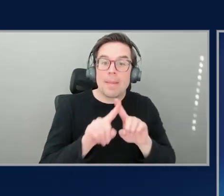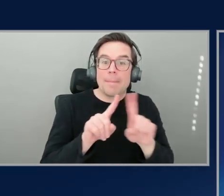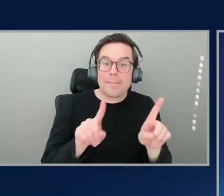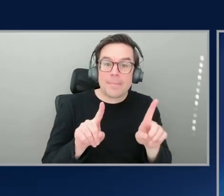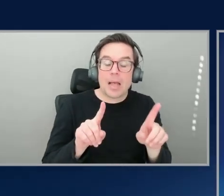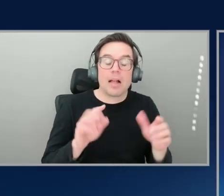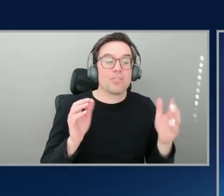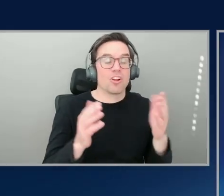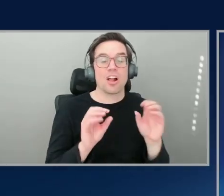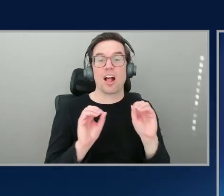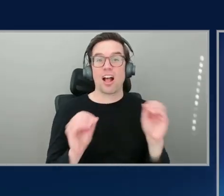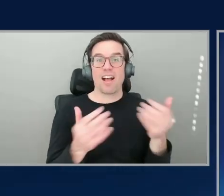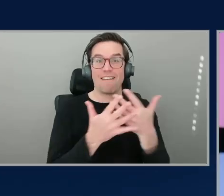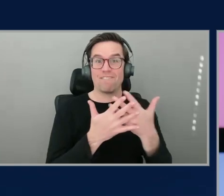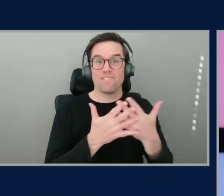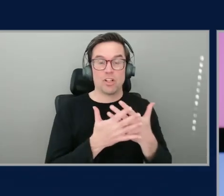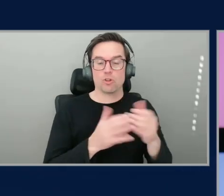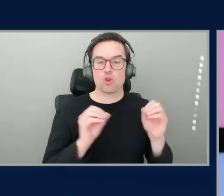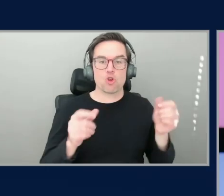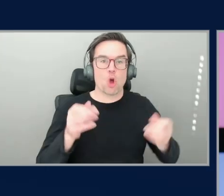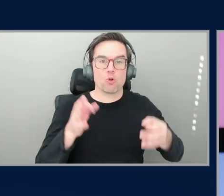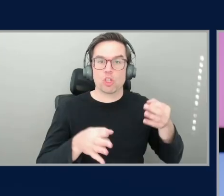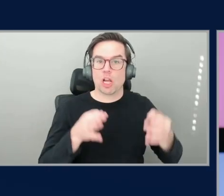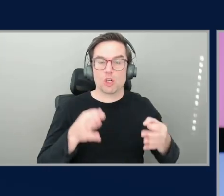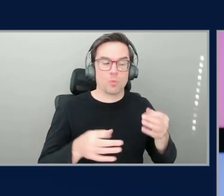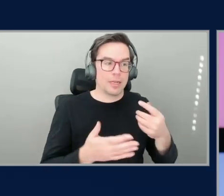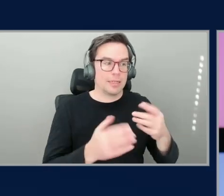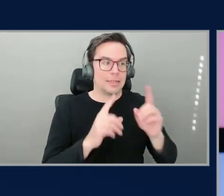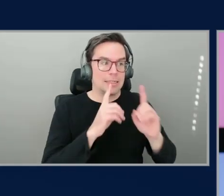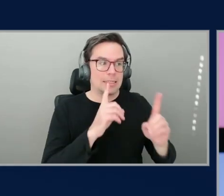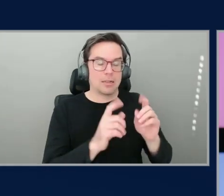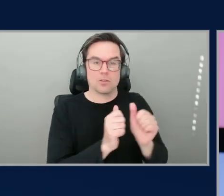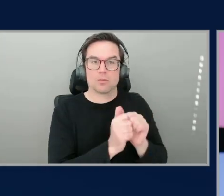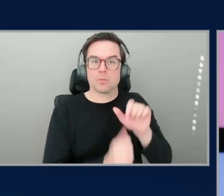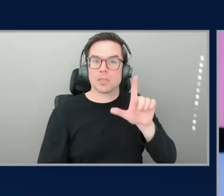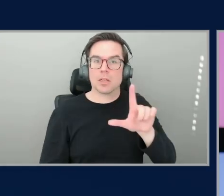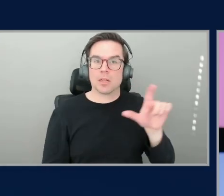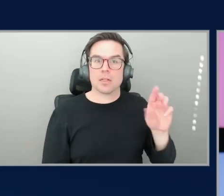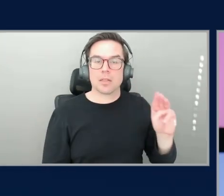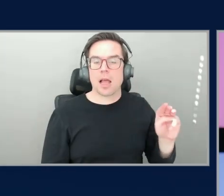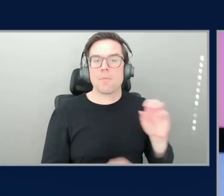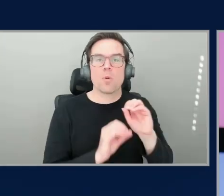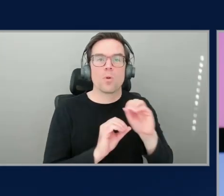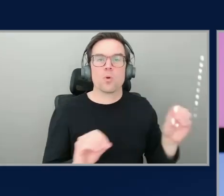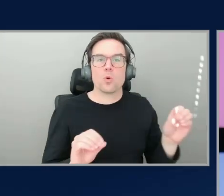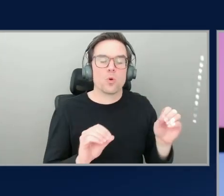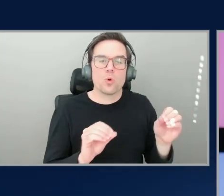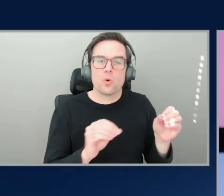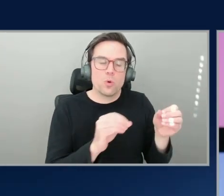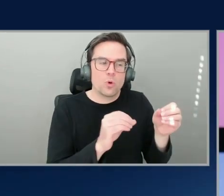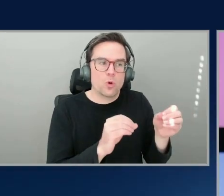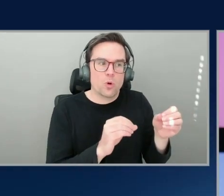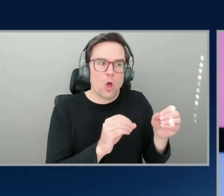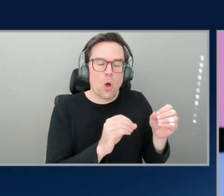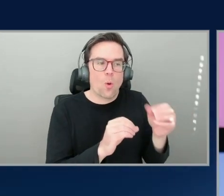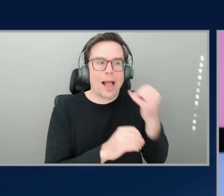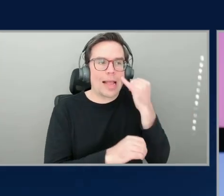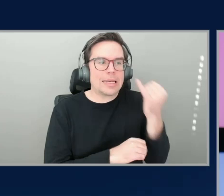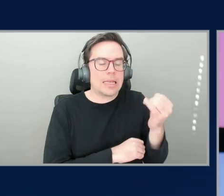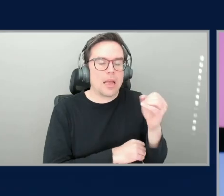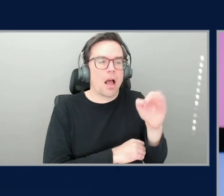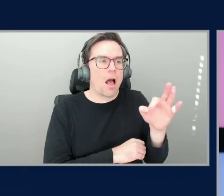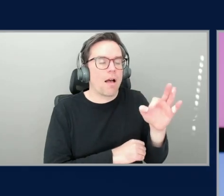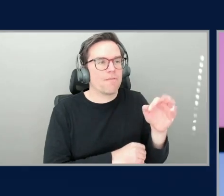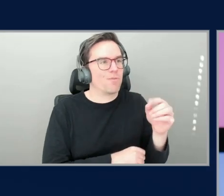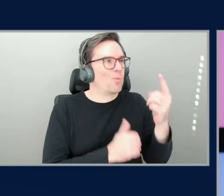discussion with an LLM, nobody's going to have any sort of elitism when it comes to choosing a language. But I think part of